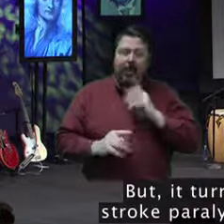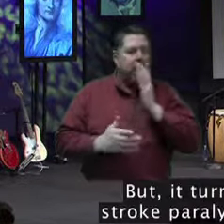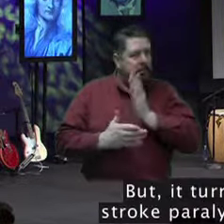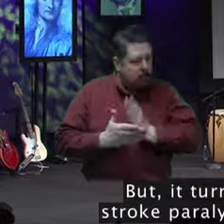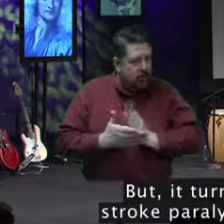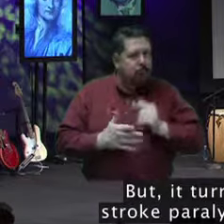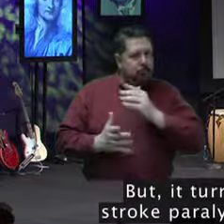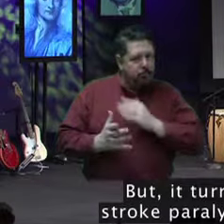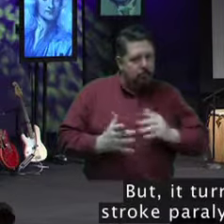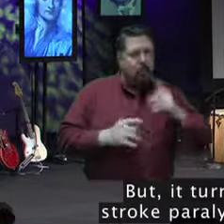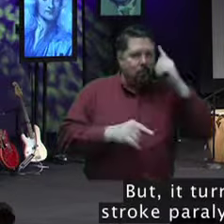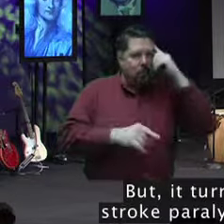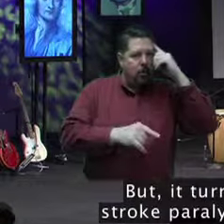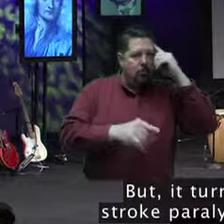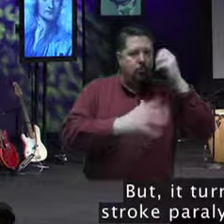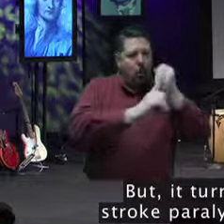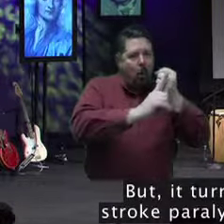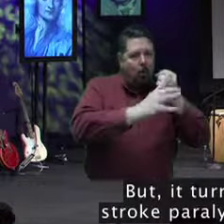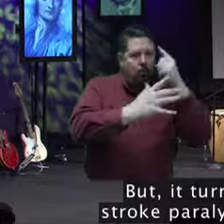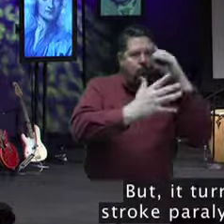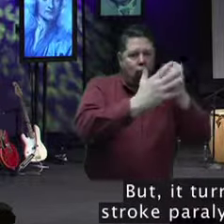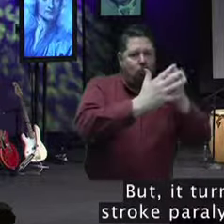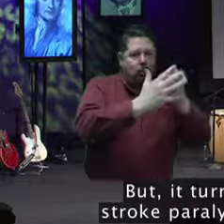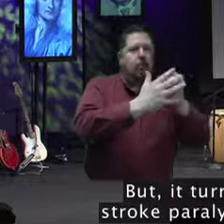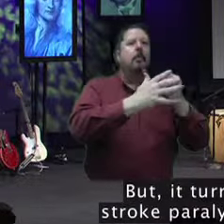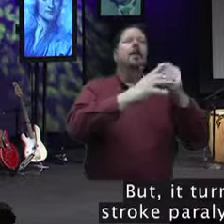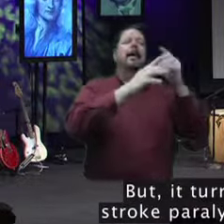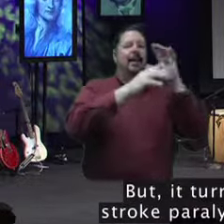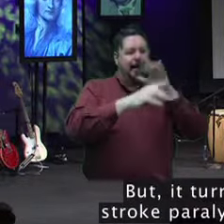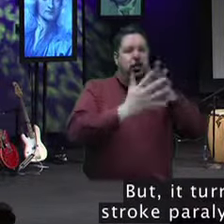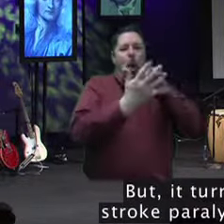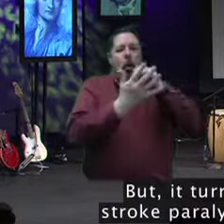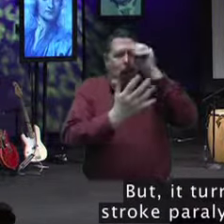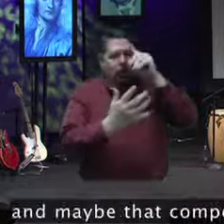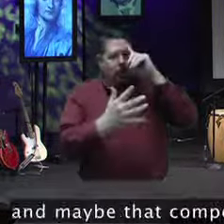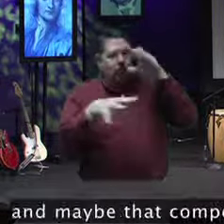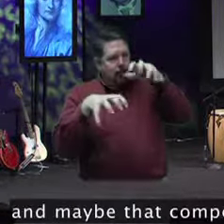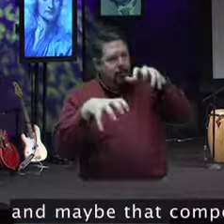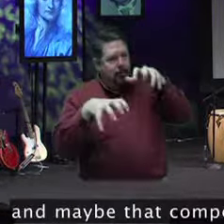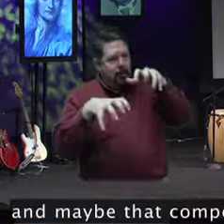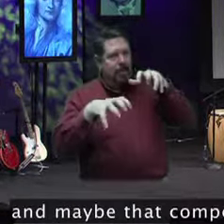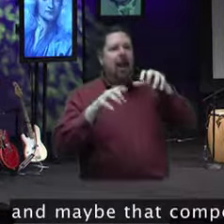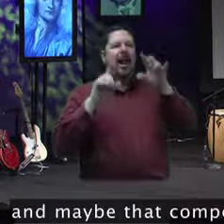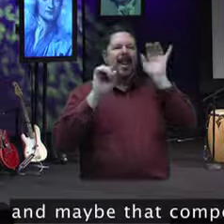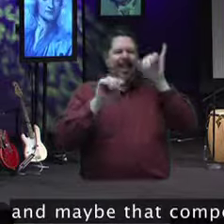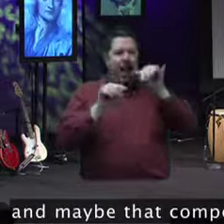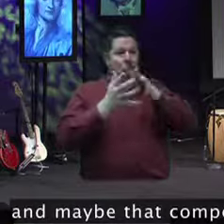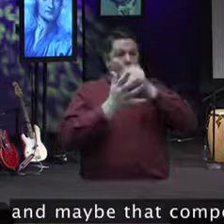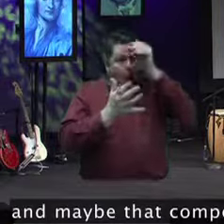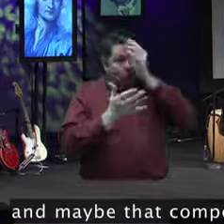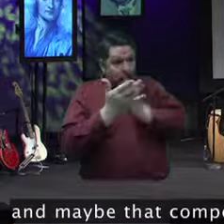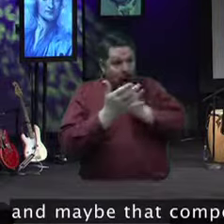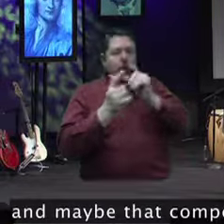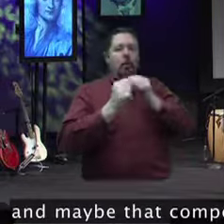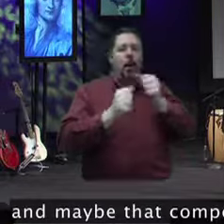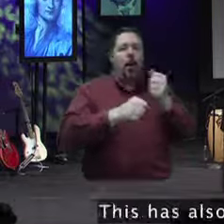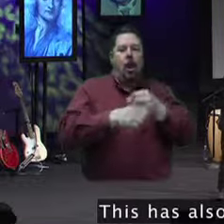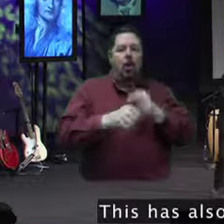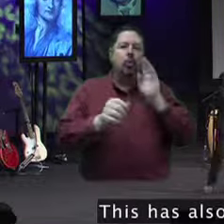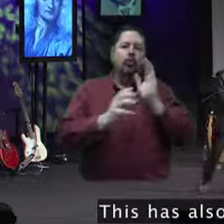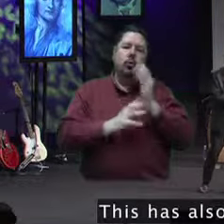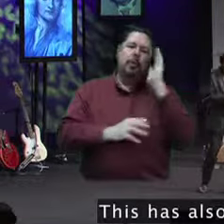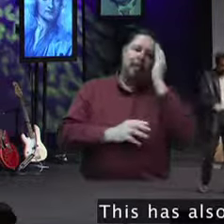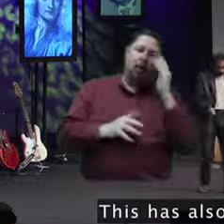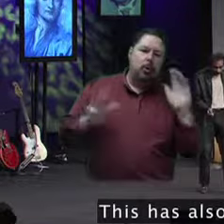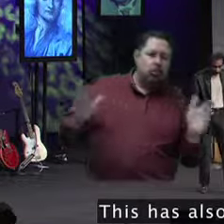it turns out some component of stroke paralysis is also learned paralysis. And maybe that component can be overcome using